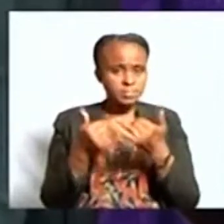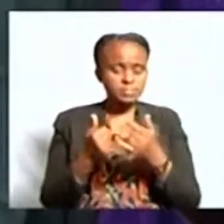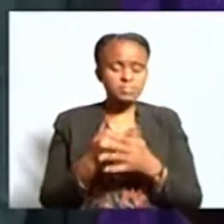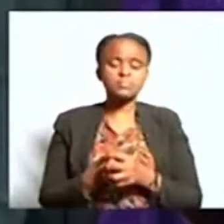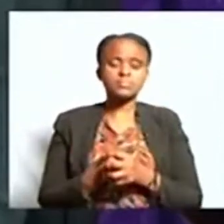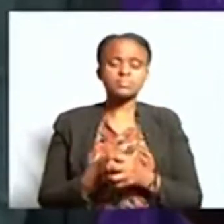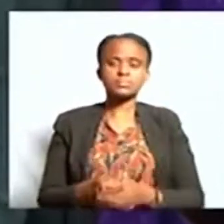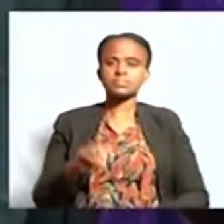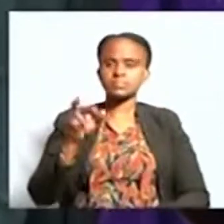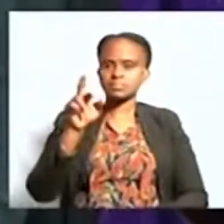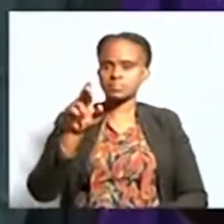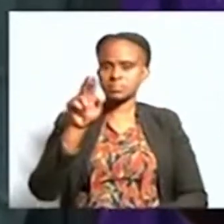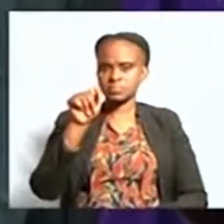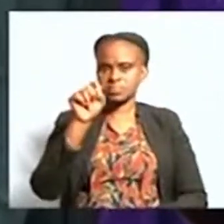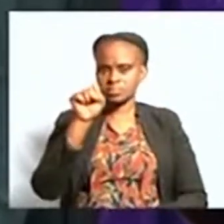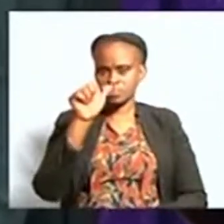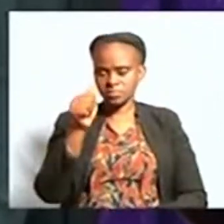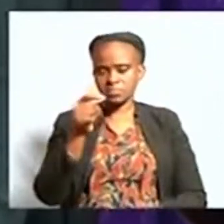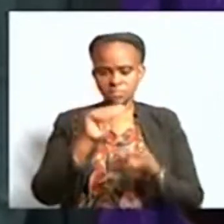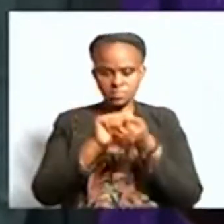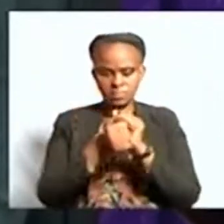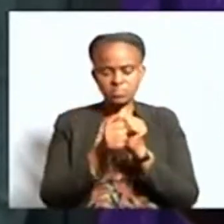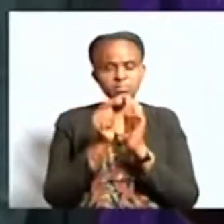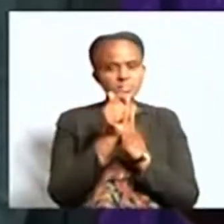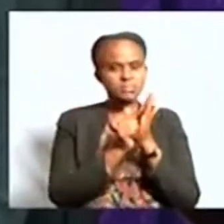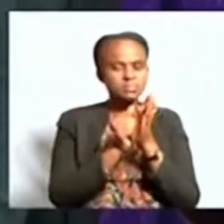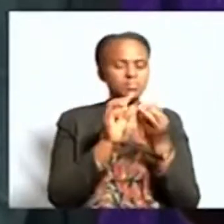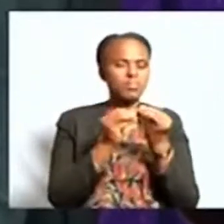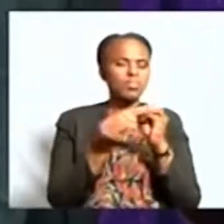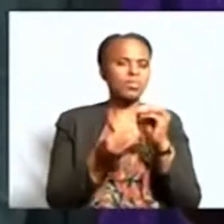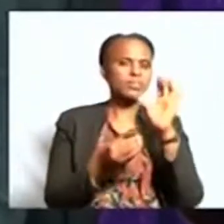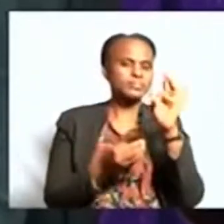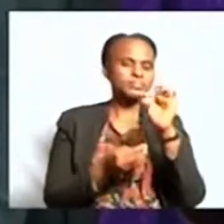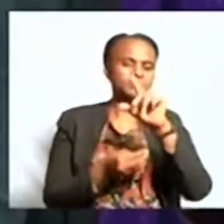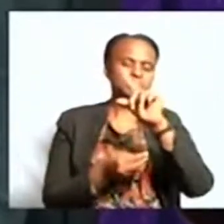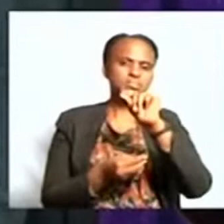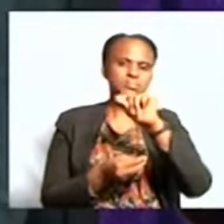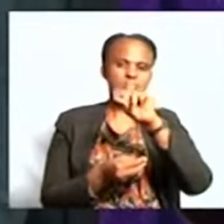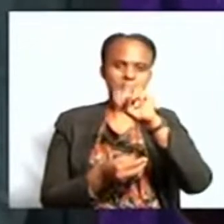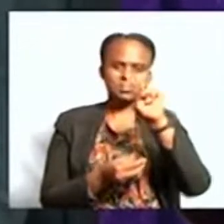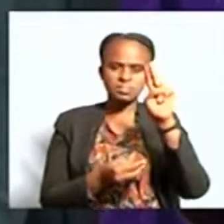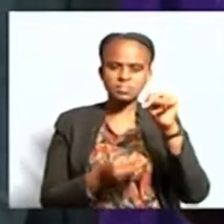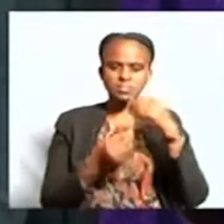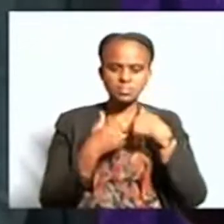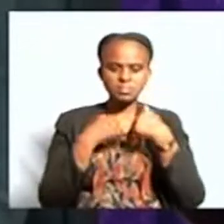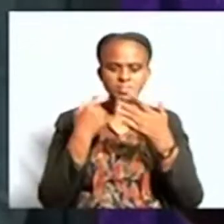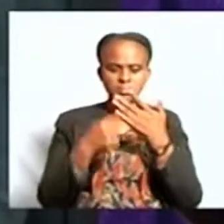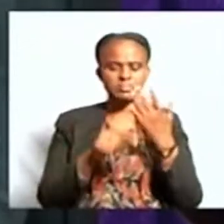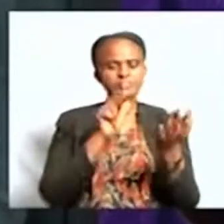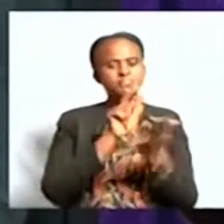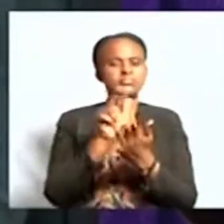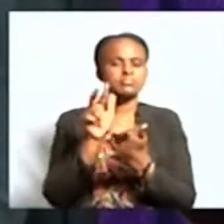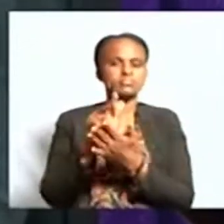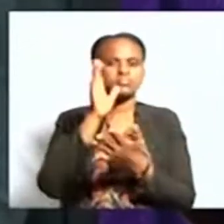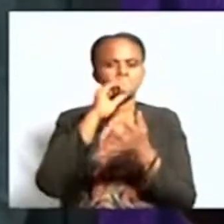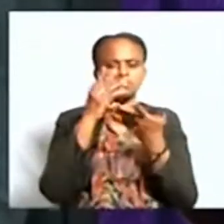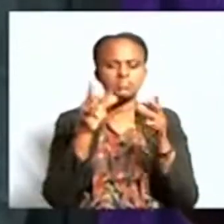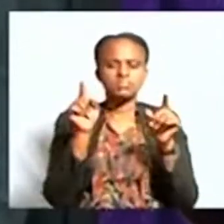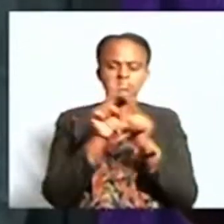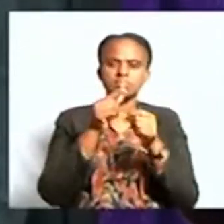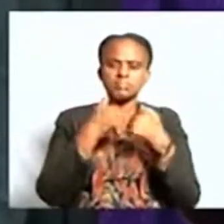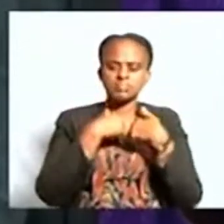the Road Traffic Amendment Act number 8 of 2022 has been enacted and has